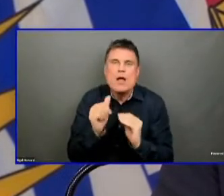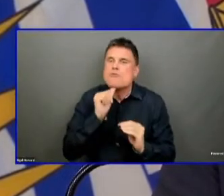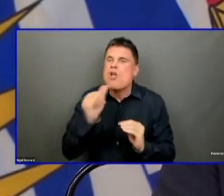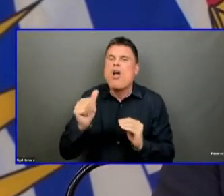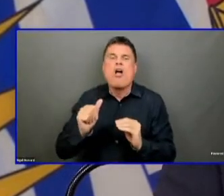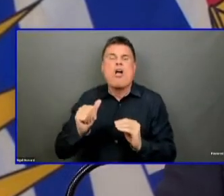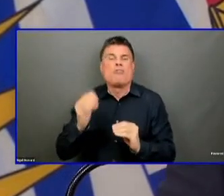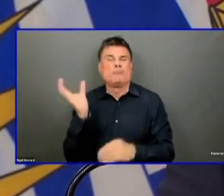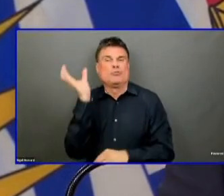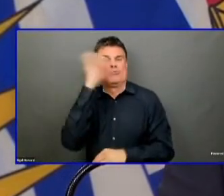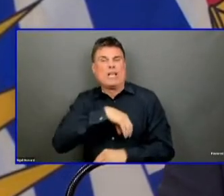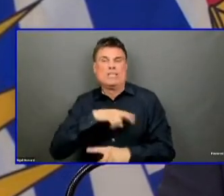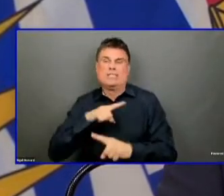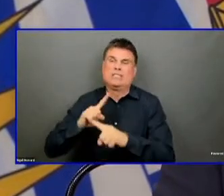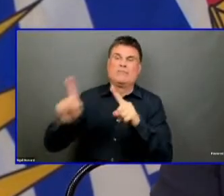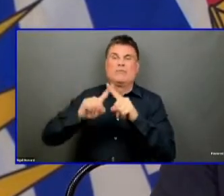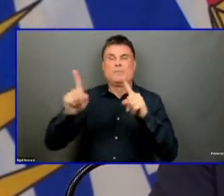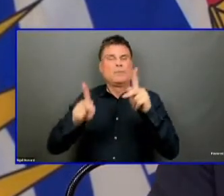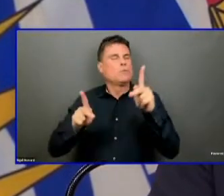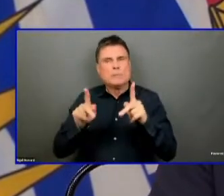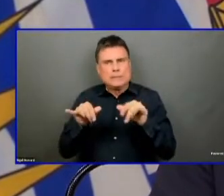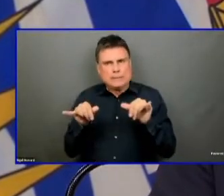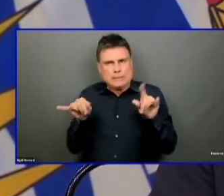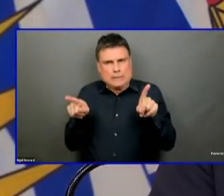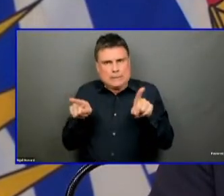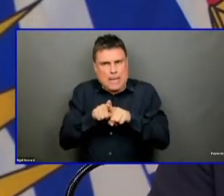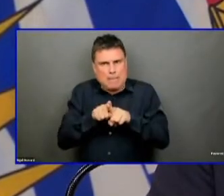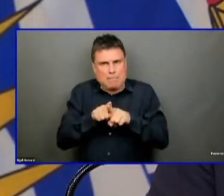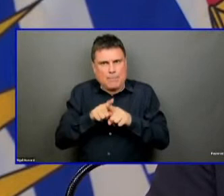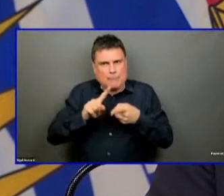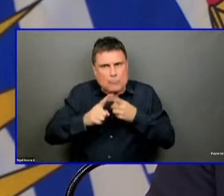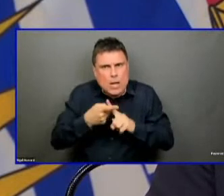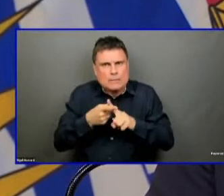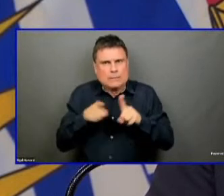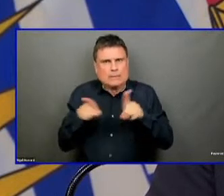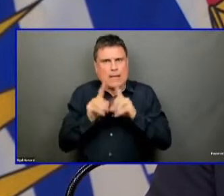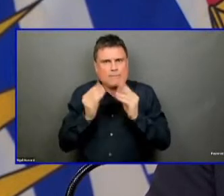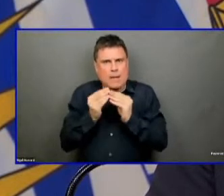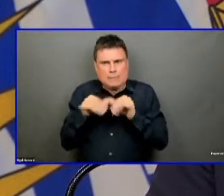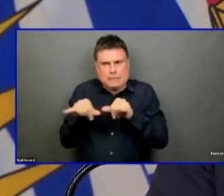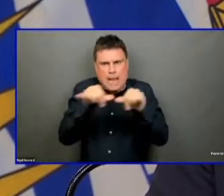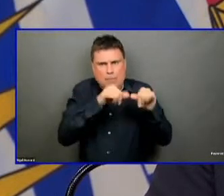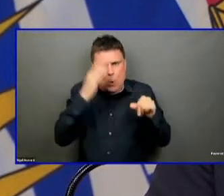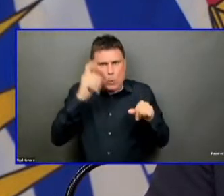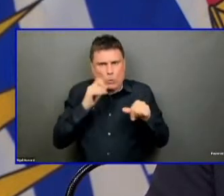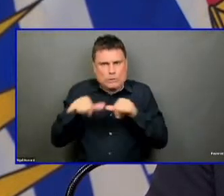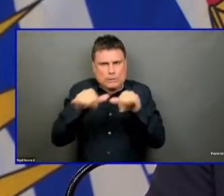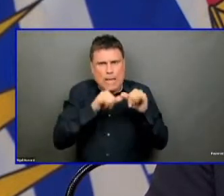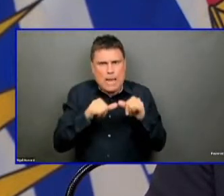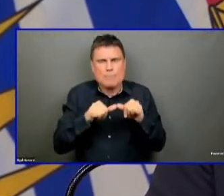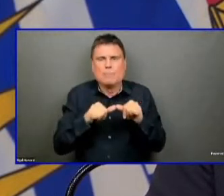your distance, and if you're closer together, wear a mask. Colton, do you have a follow-up?